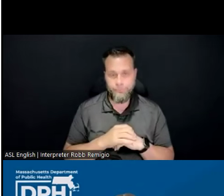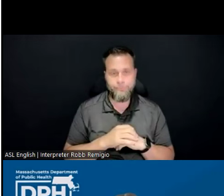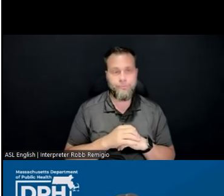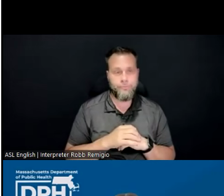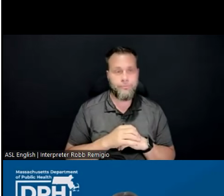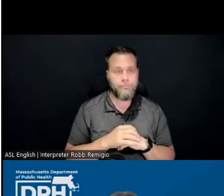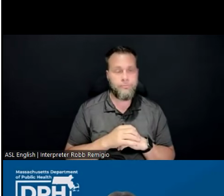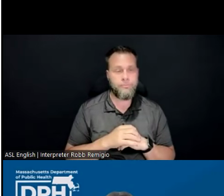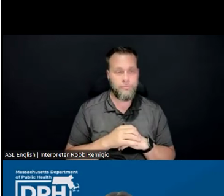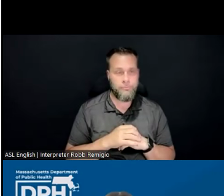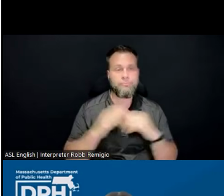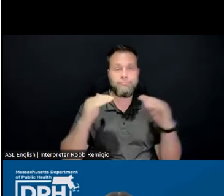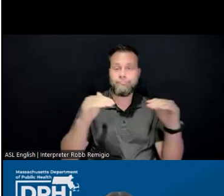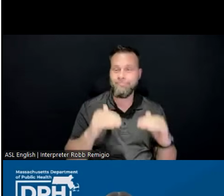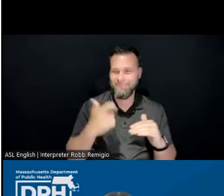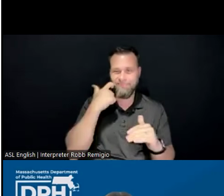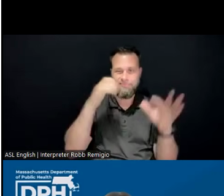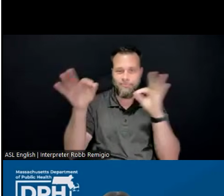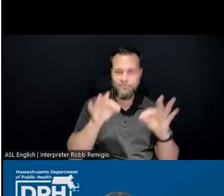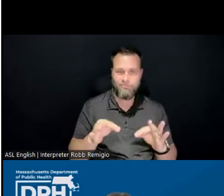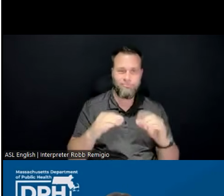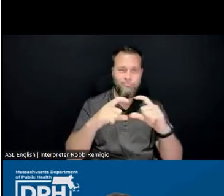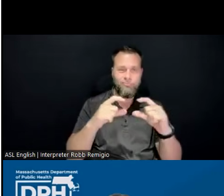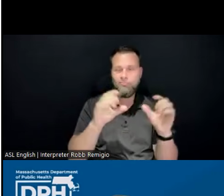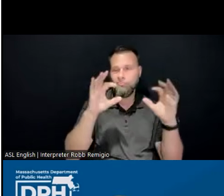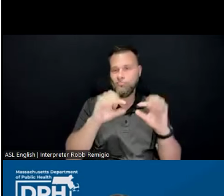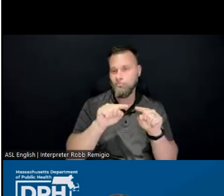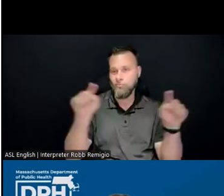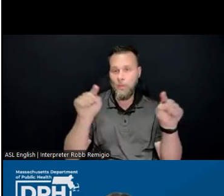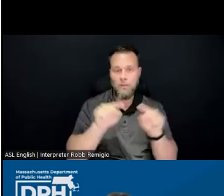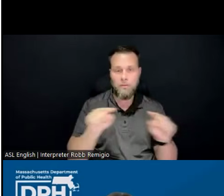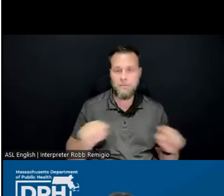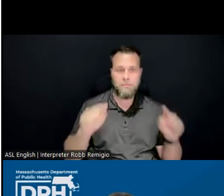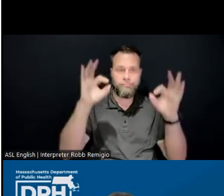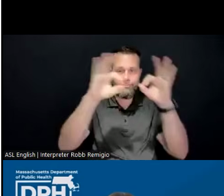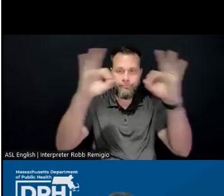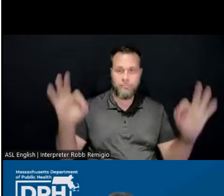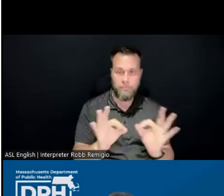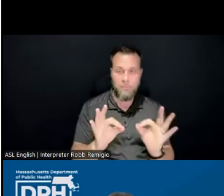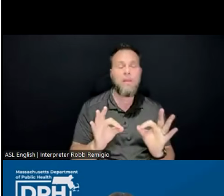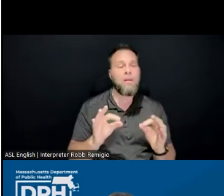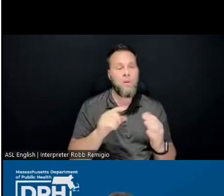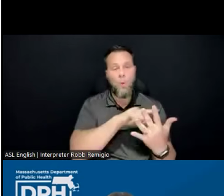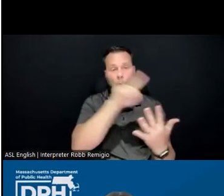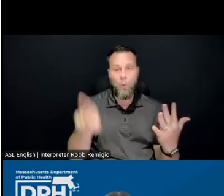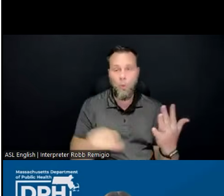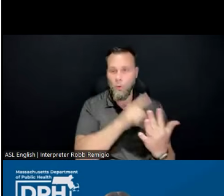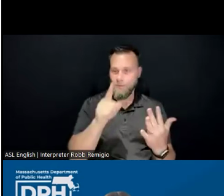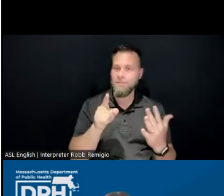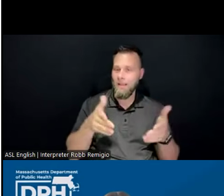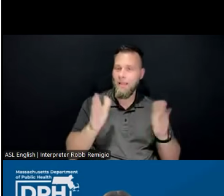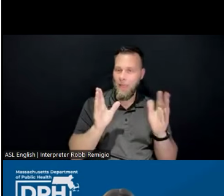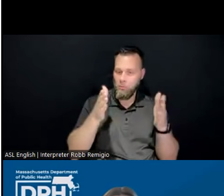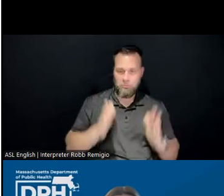is a slide that goes over what I was just talking about as far as the topics, the things that give people the opportunity to be healthy. This is a